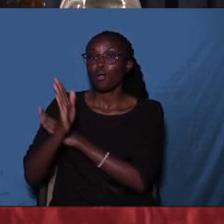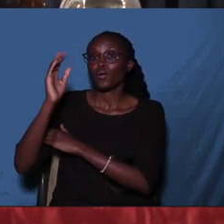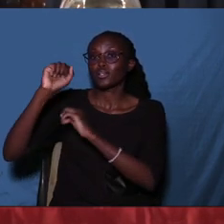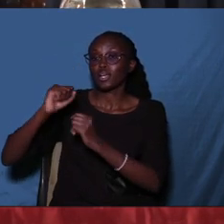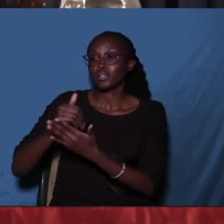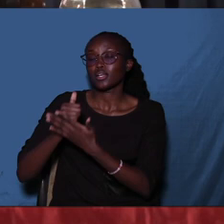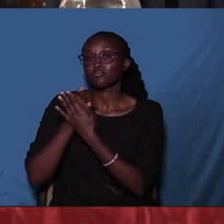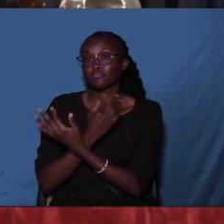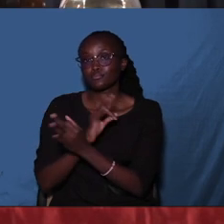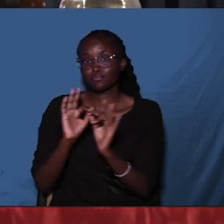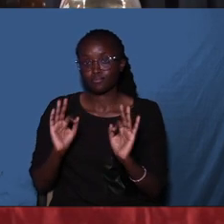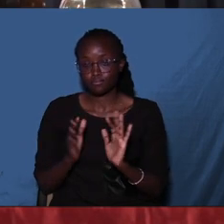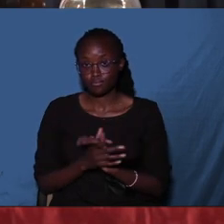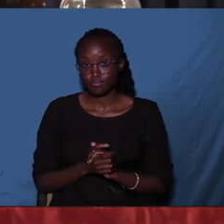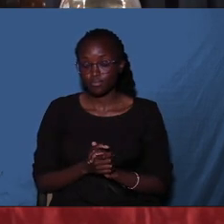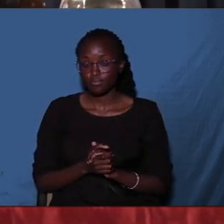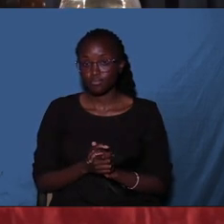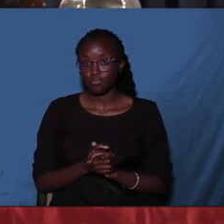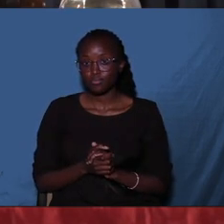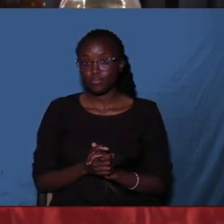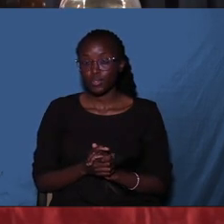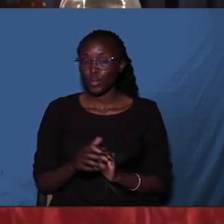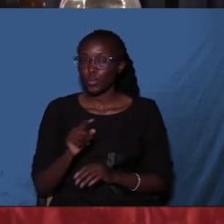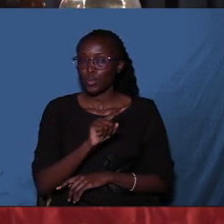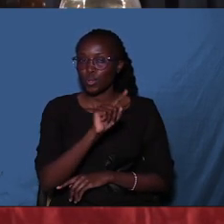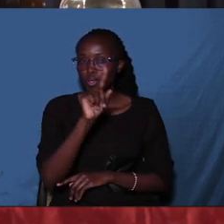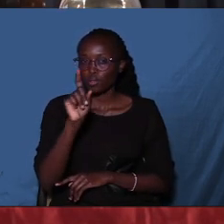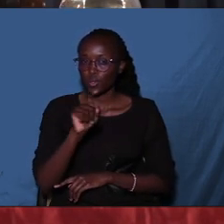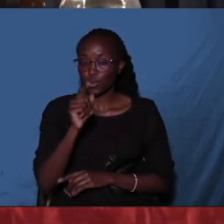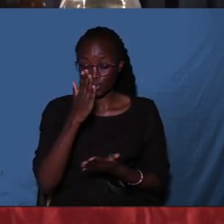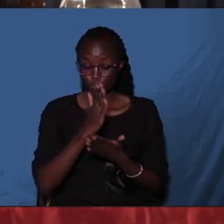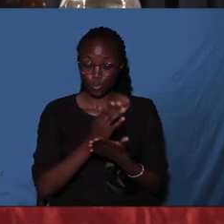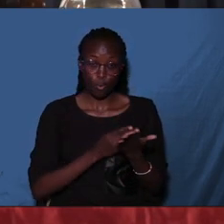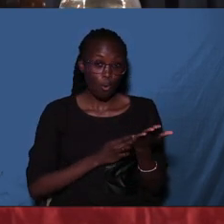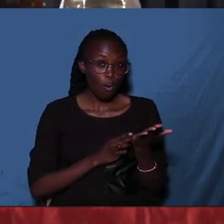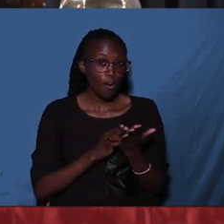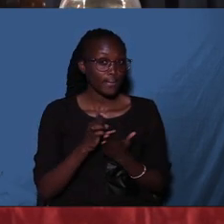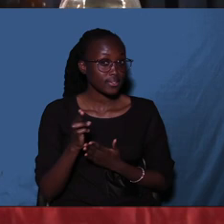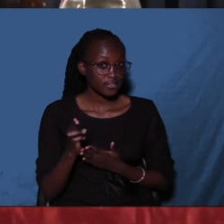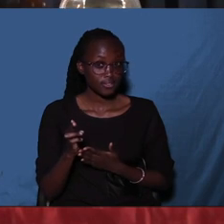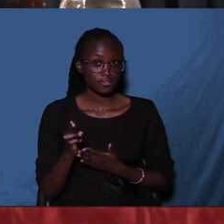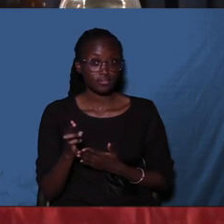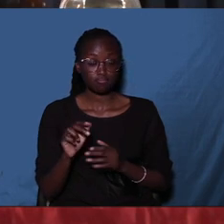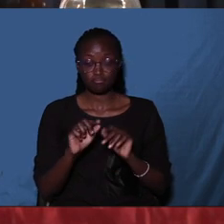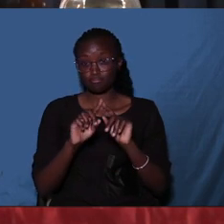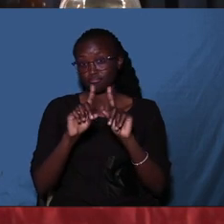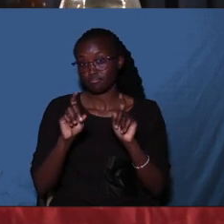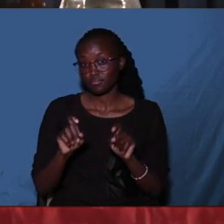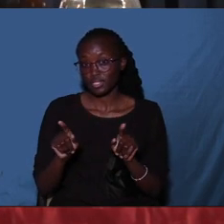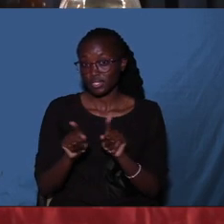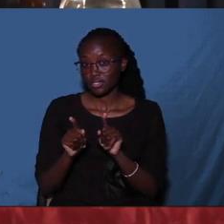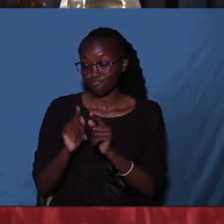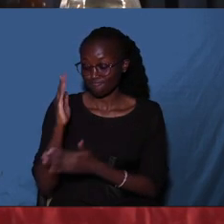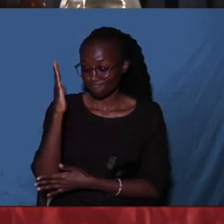that I can represent you well. Are you a person of great honesty, sincerity, and transparency?